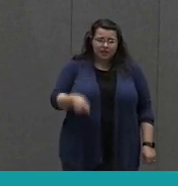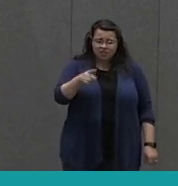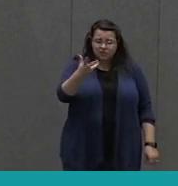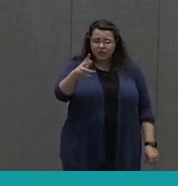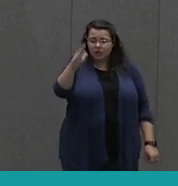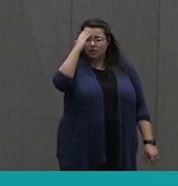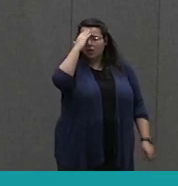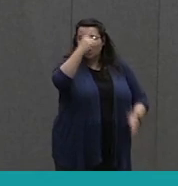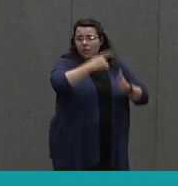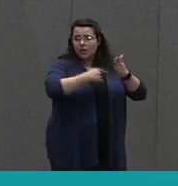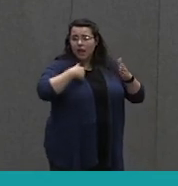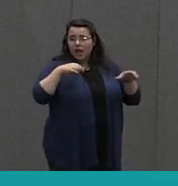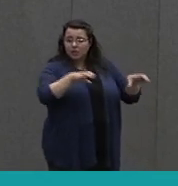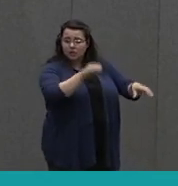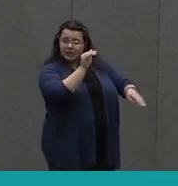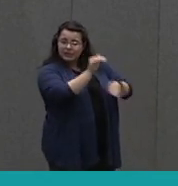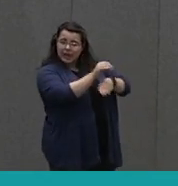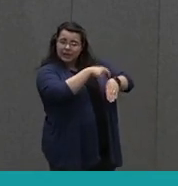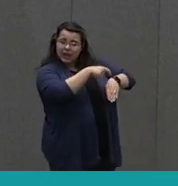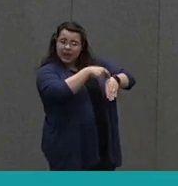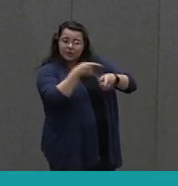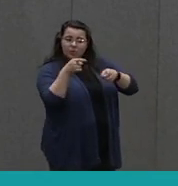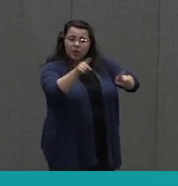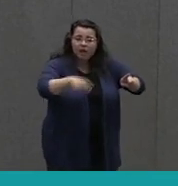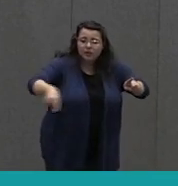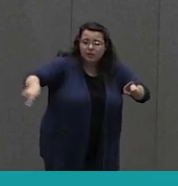There's that SH sound again.